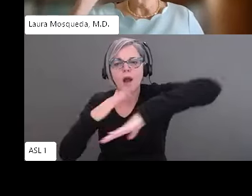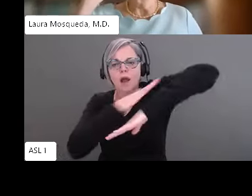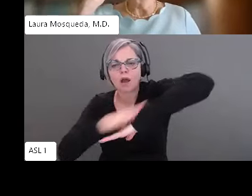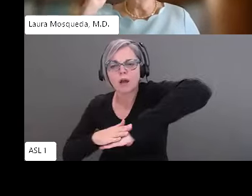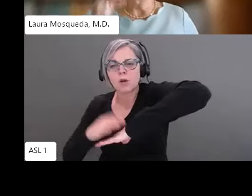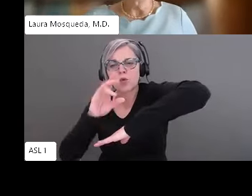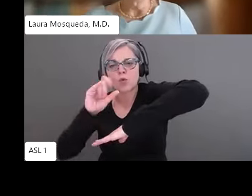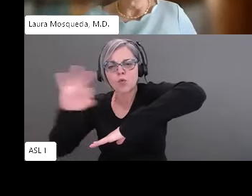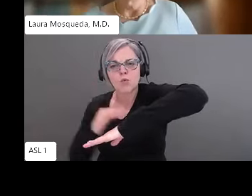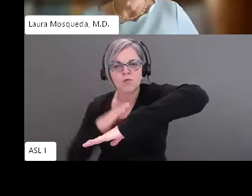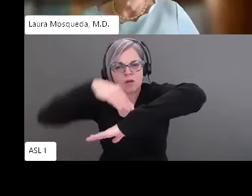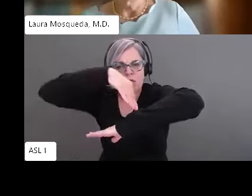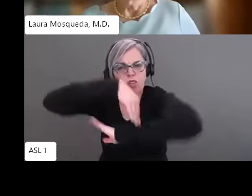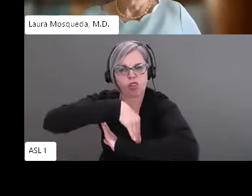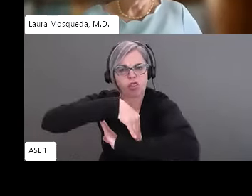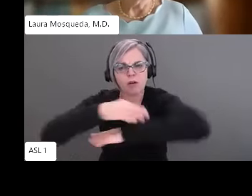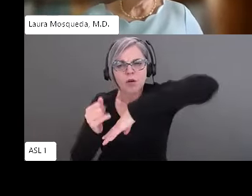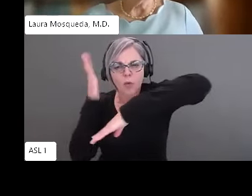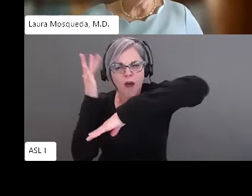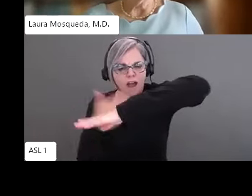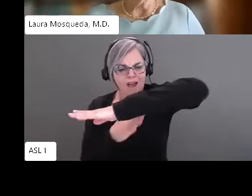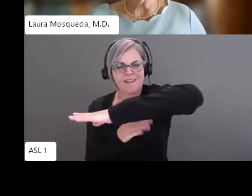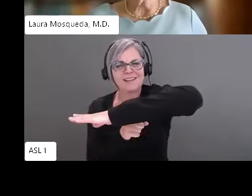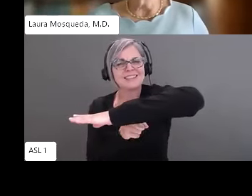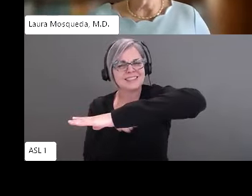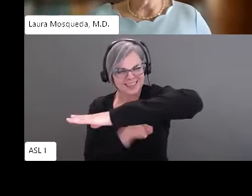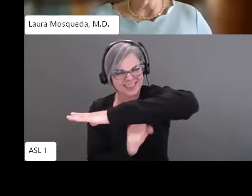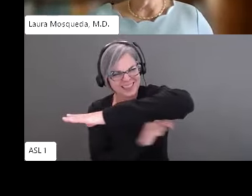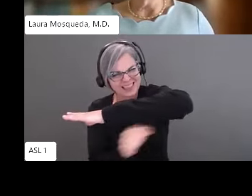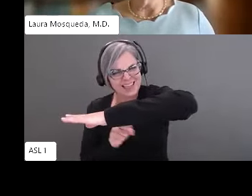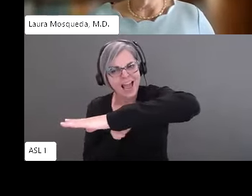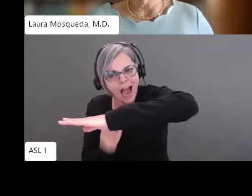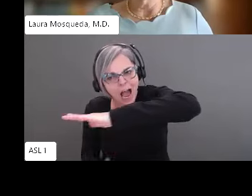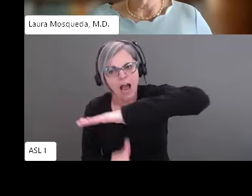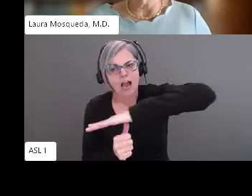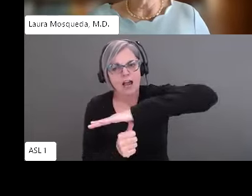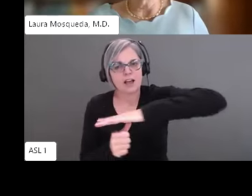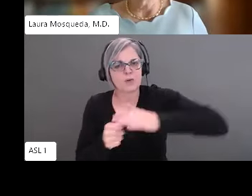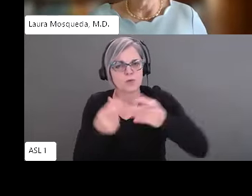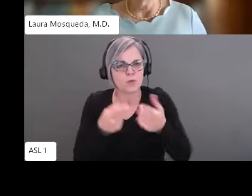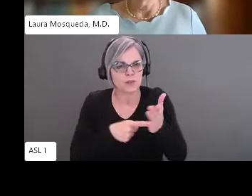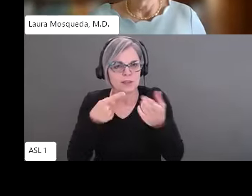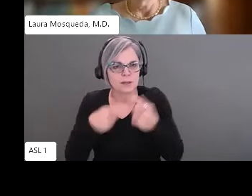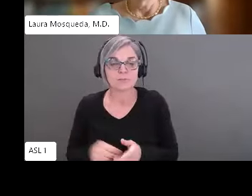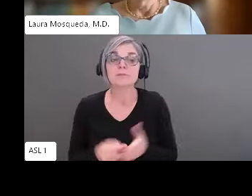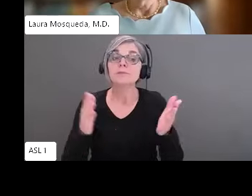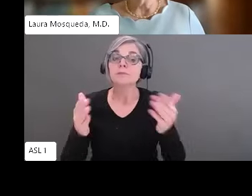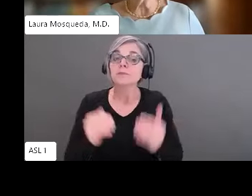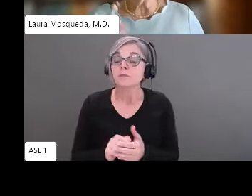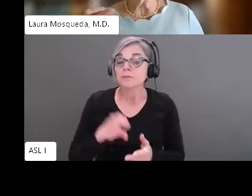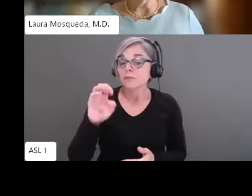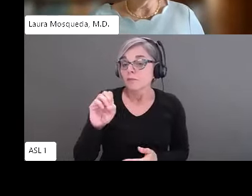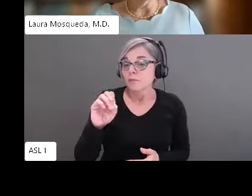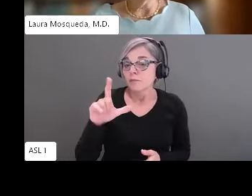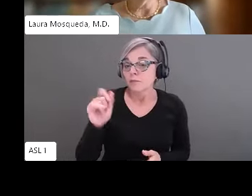So elder abuse is a big deal. It affects at least 1 in 10 people over the age of 60. If